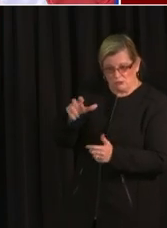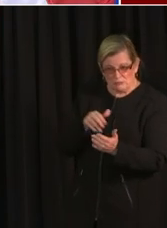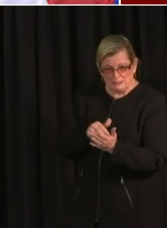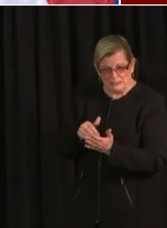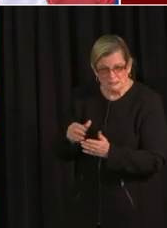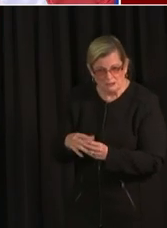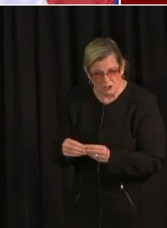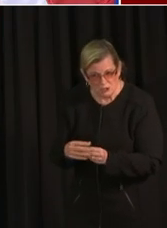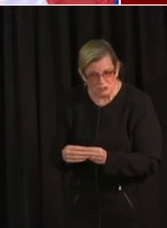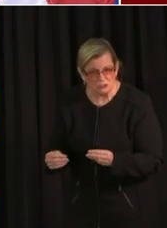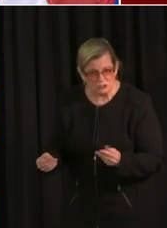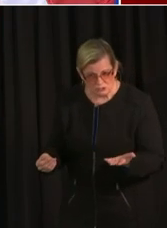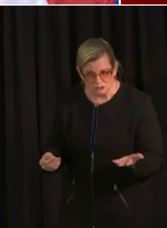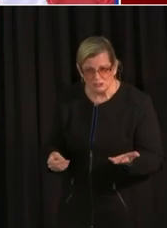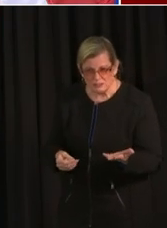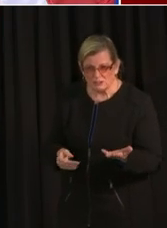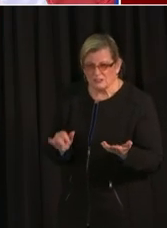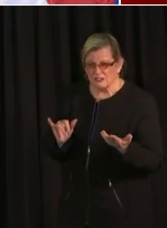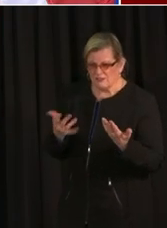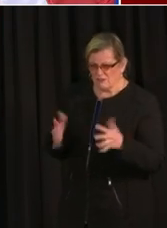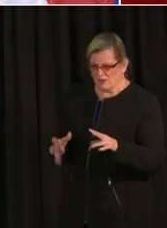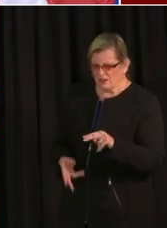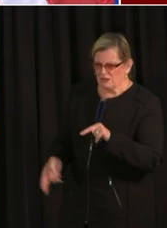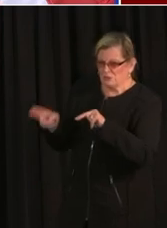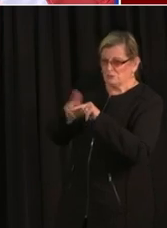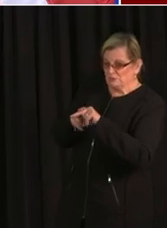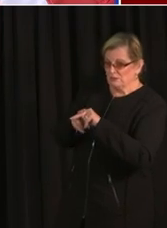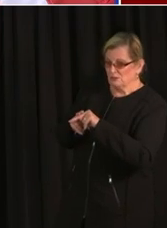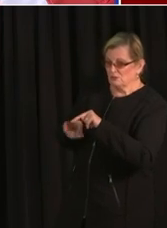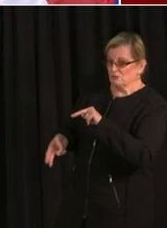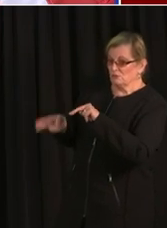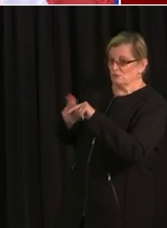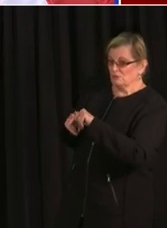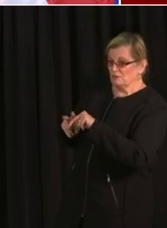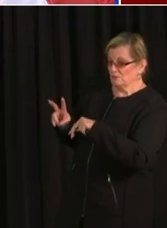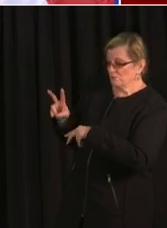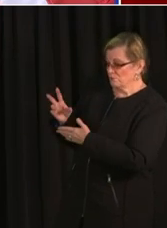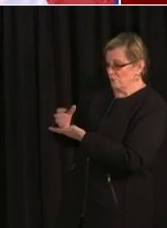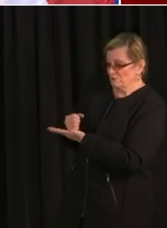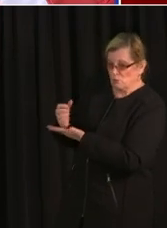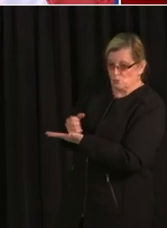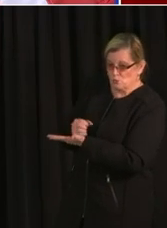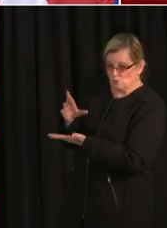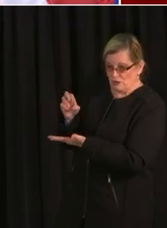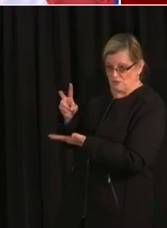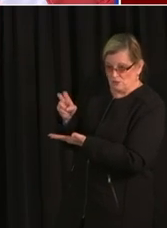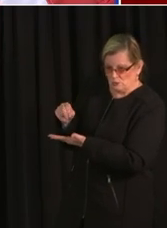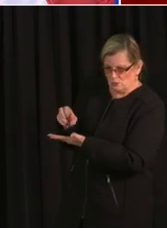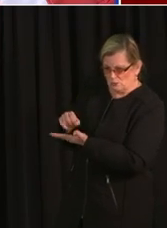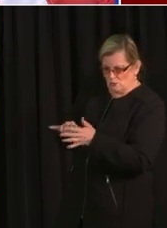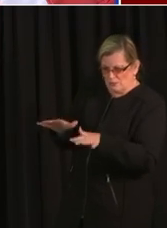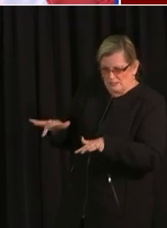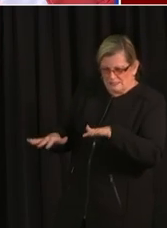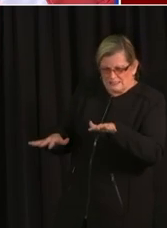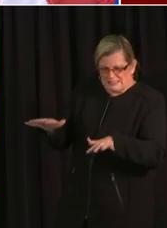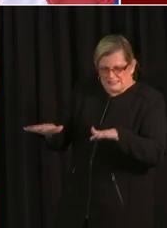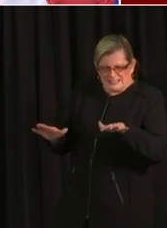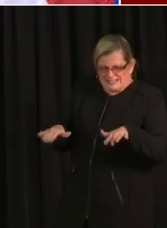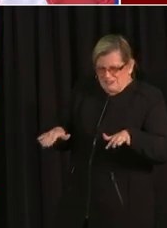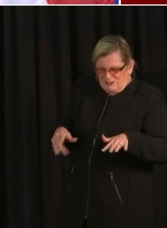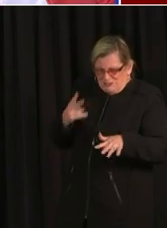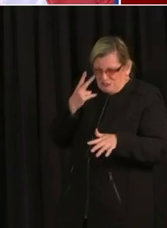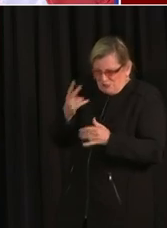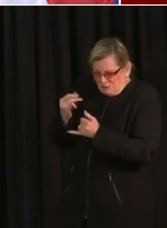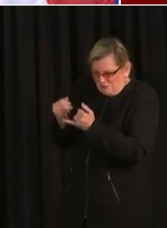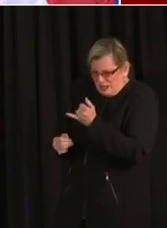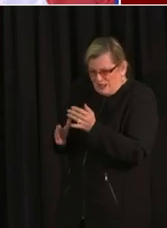But they had increased it by increasing revenues by that much. And so I haven't seen what that finally